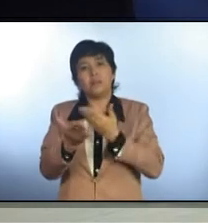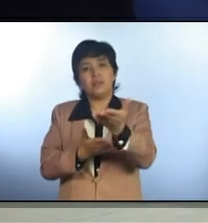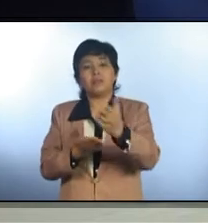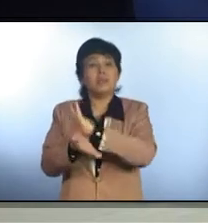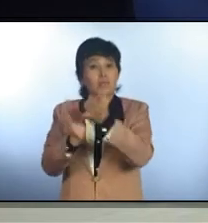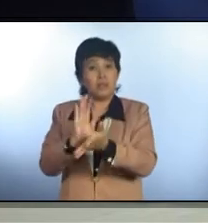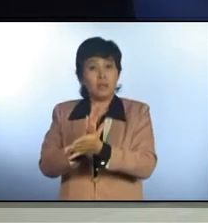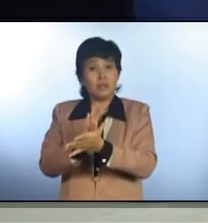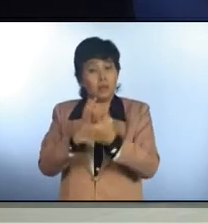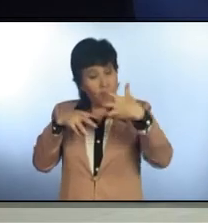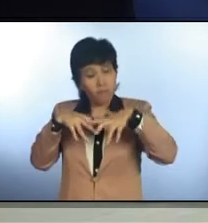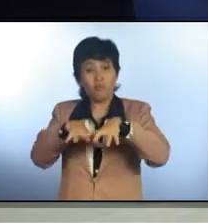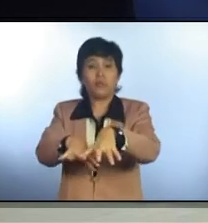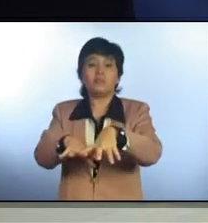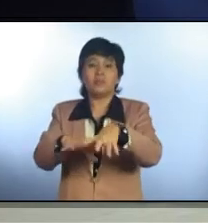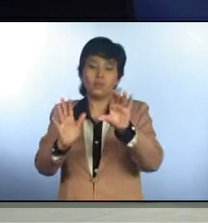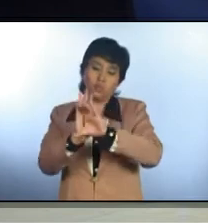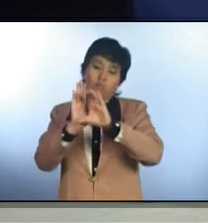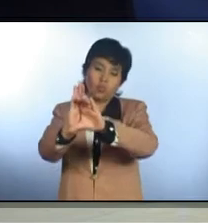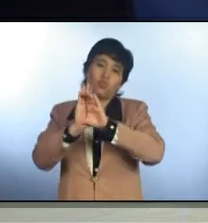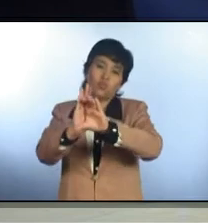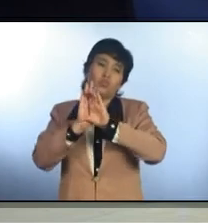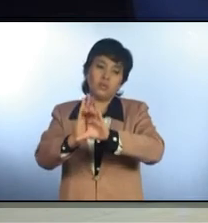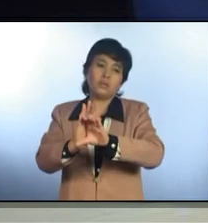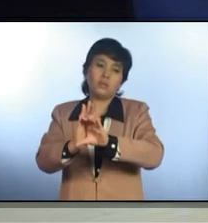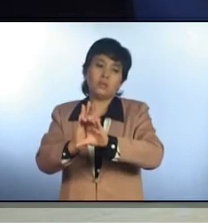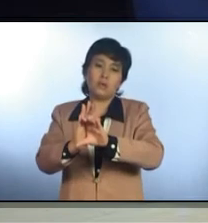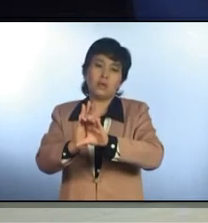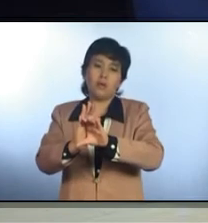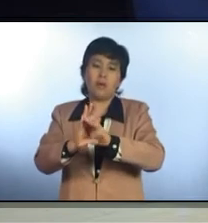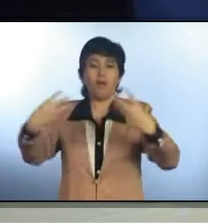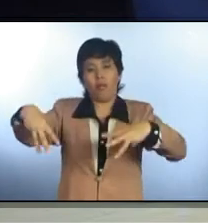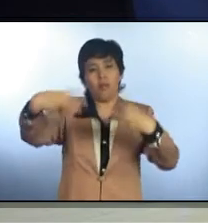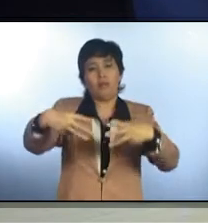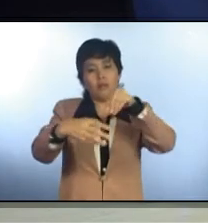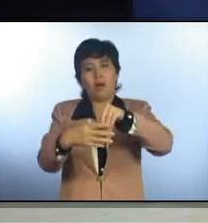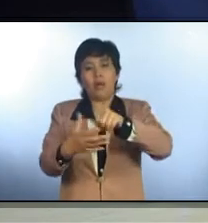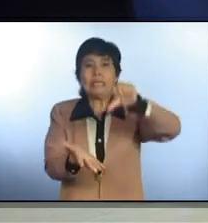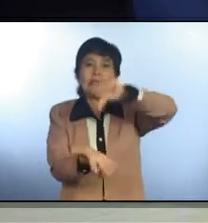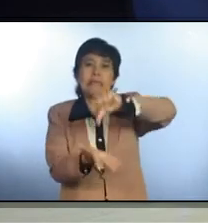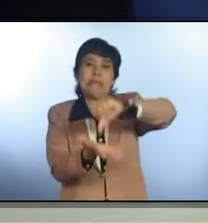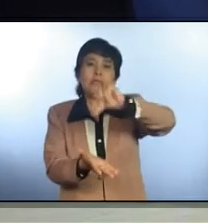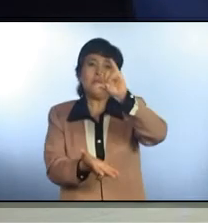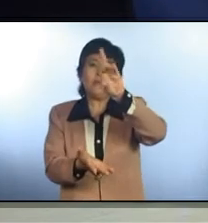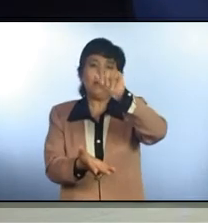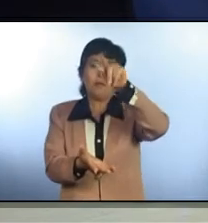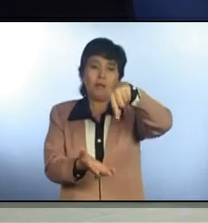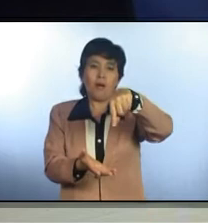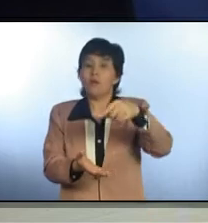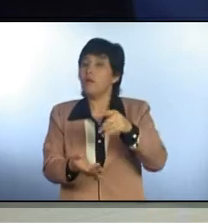Now let's say in terms of an example, I would say a war in Iraq, okay? It happened a few years